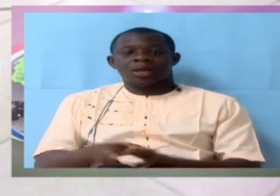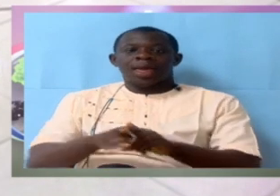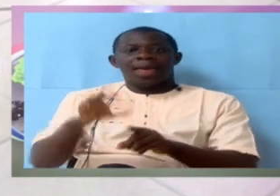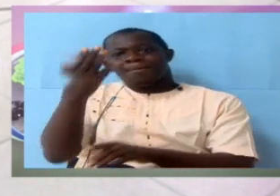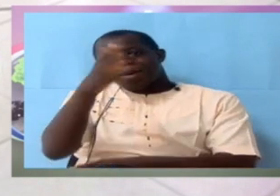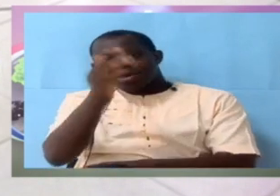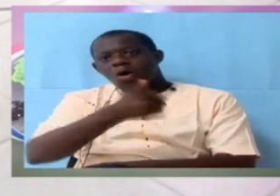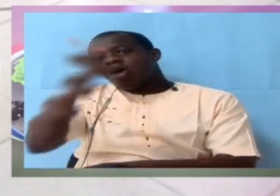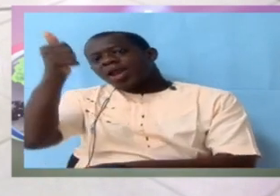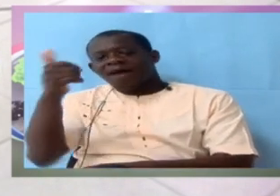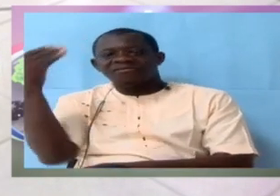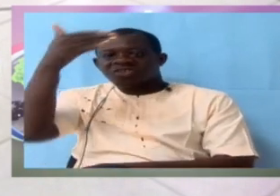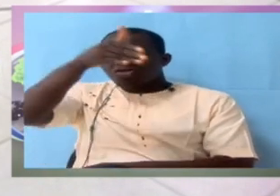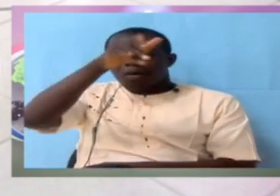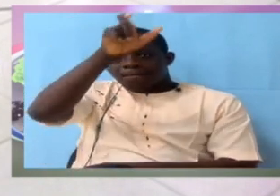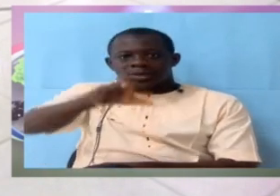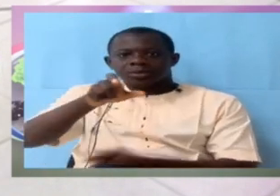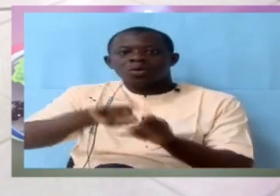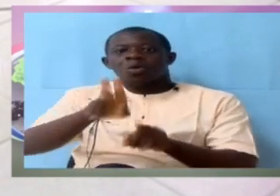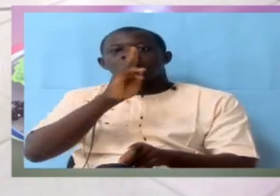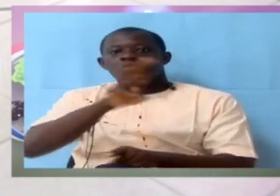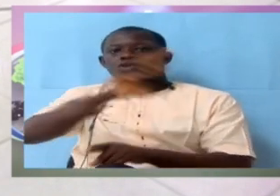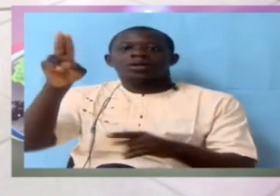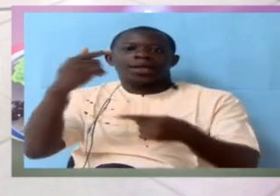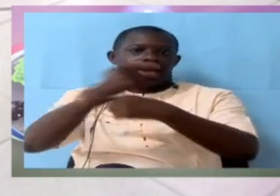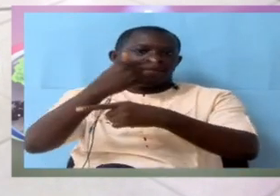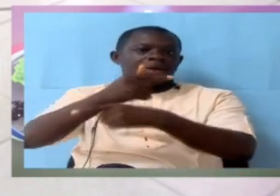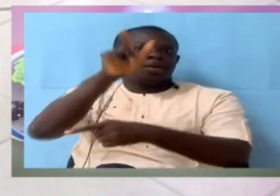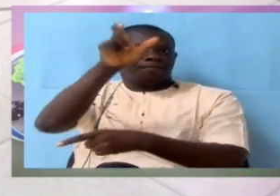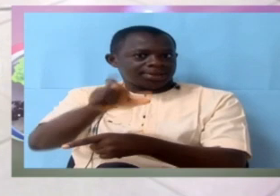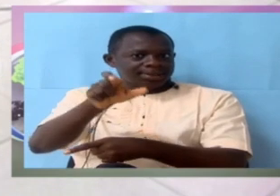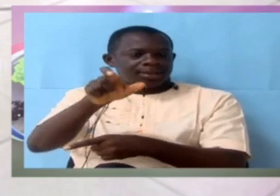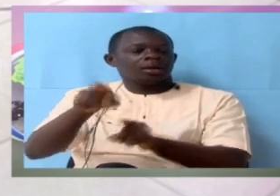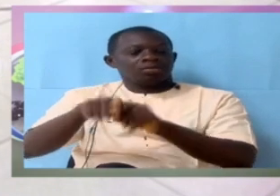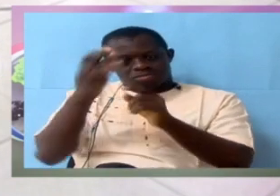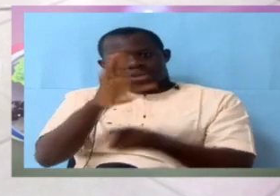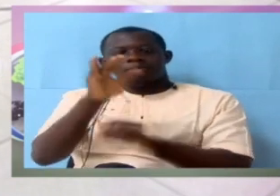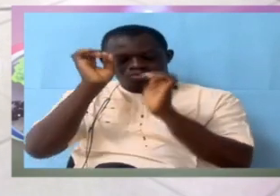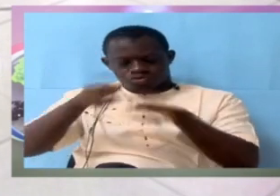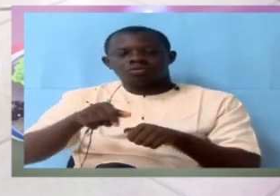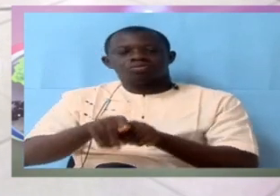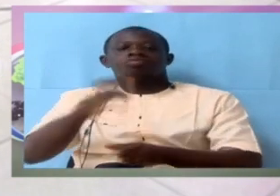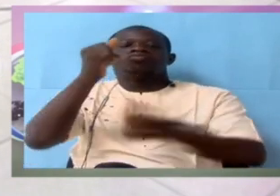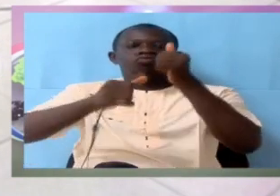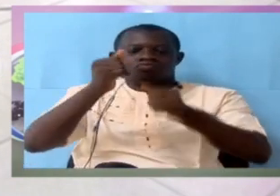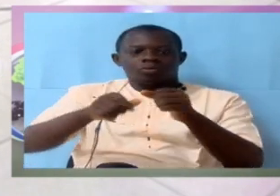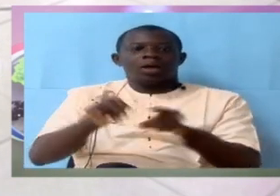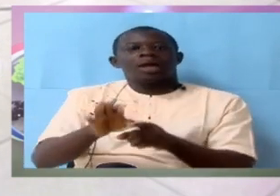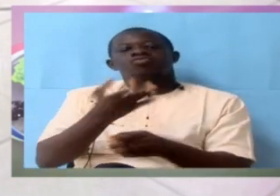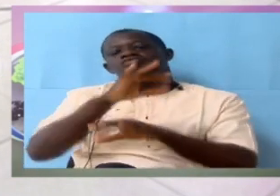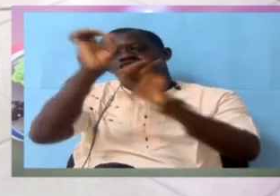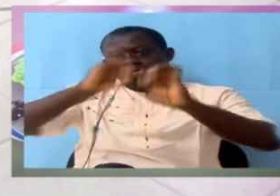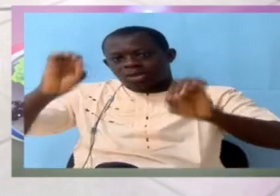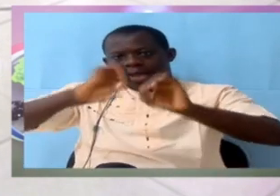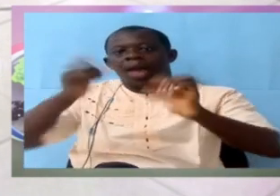maybe strangers or foreigners who are not citizens of this country, maybe they can be able to run and nothing will happen to